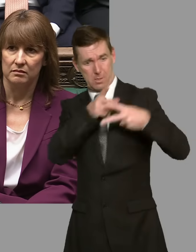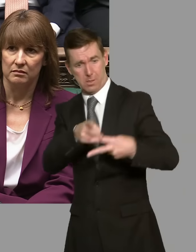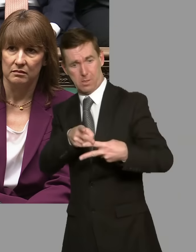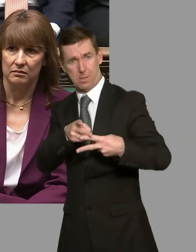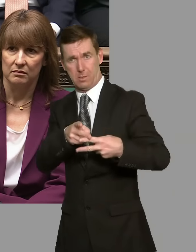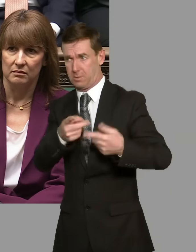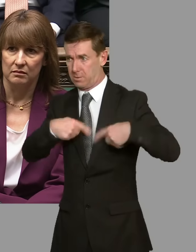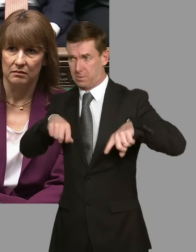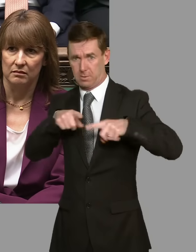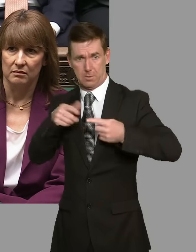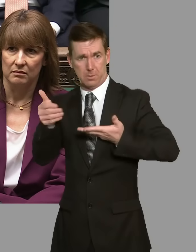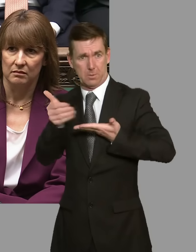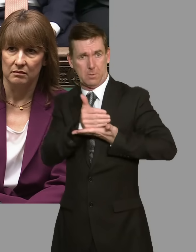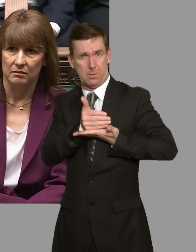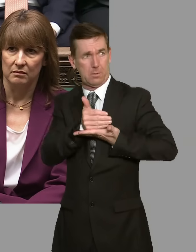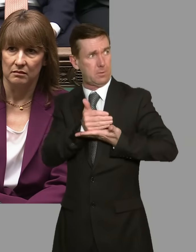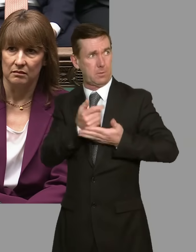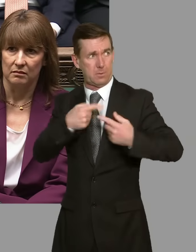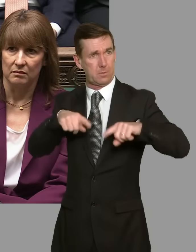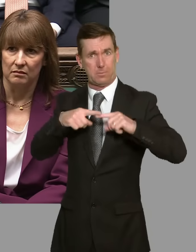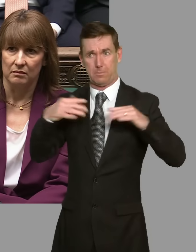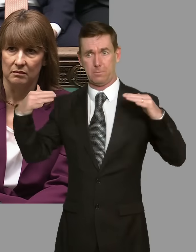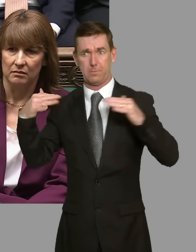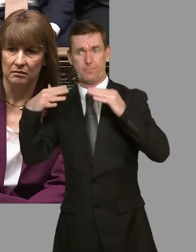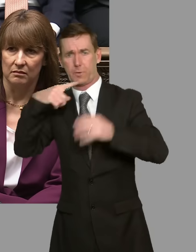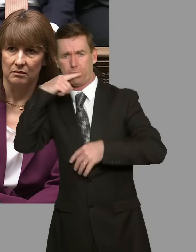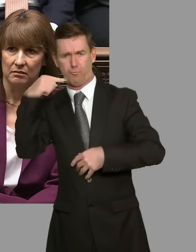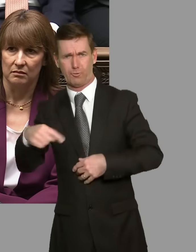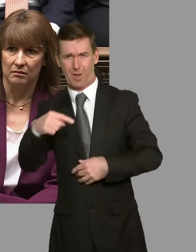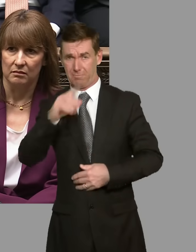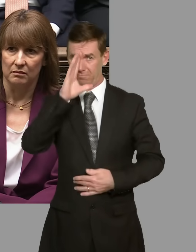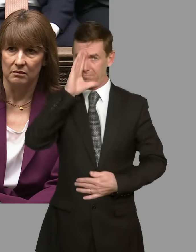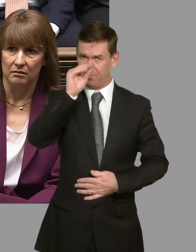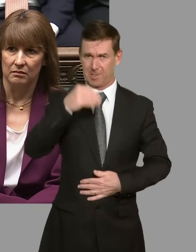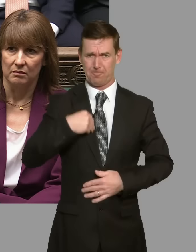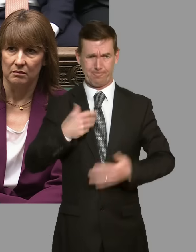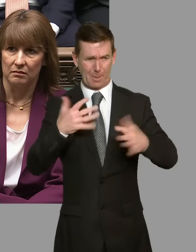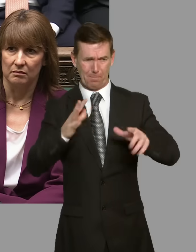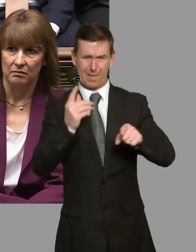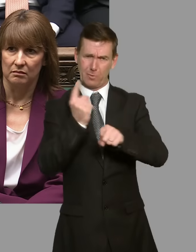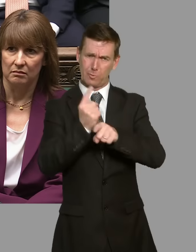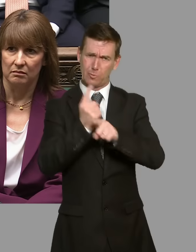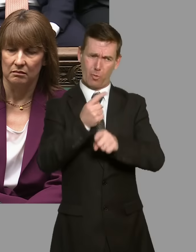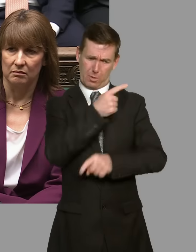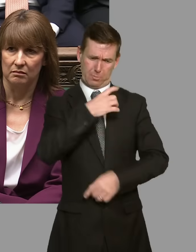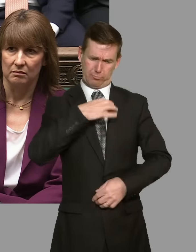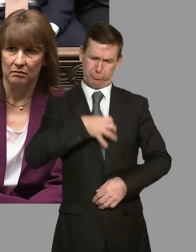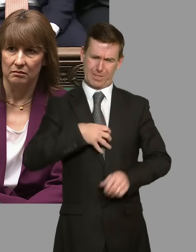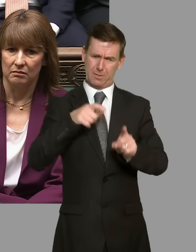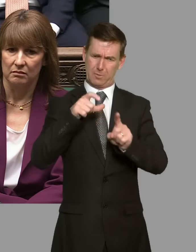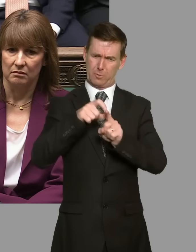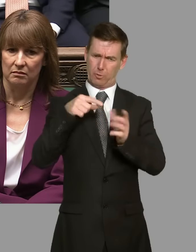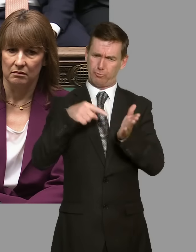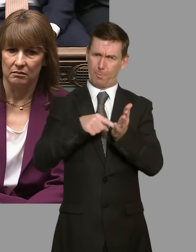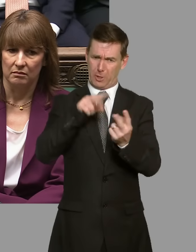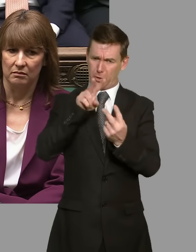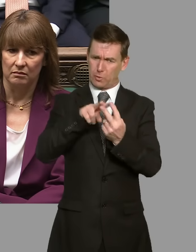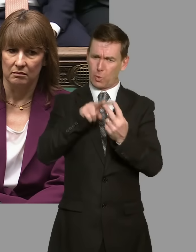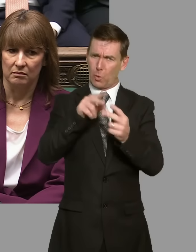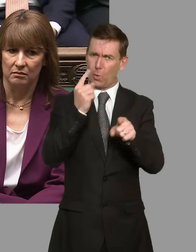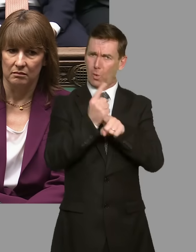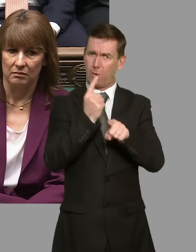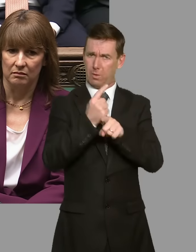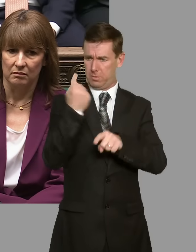to President Trump twice over the Christmas period in relation to this specific issue, along with members of the E3, along